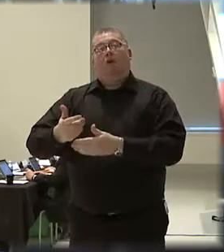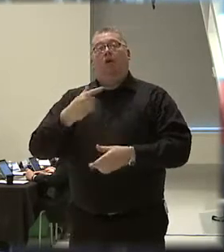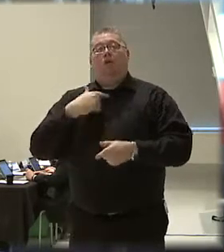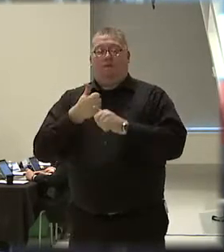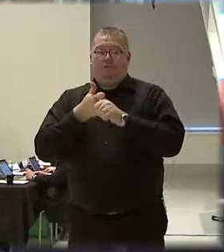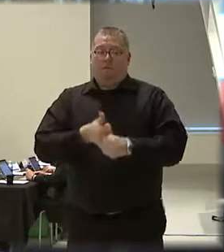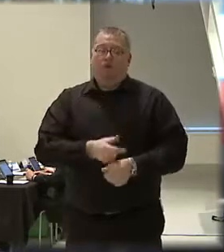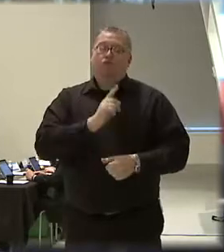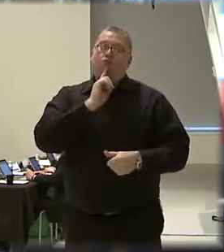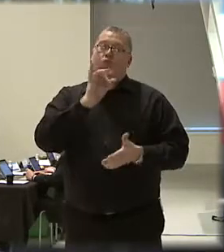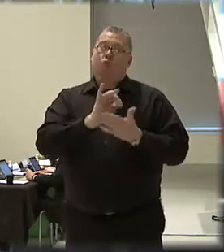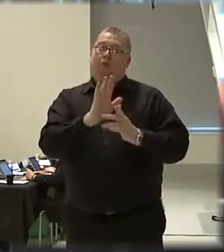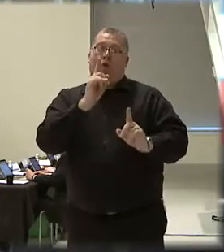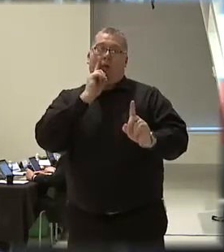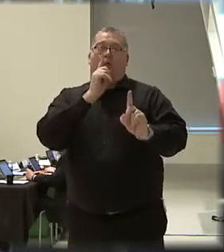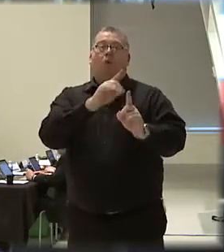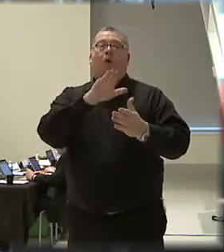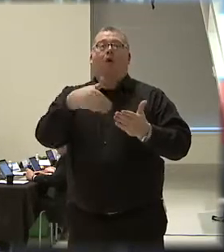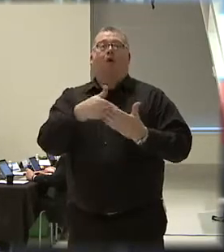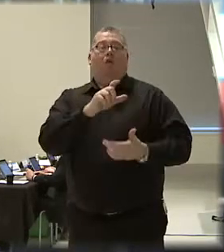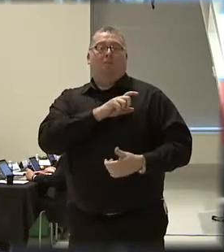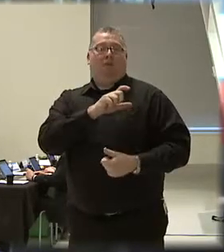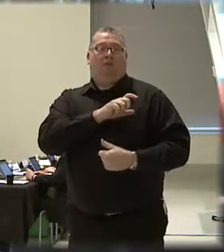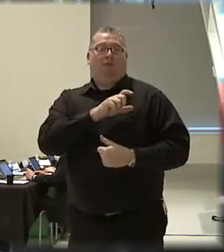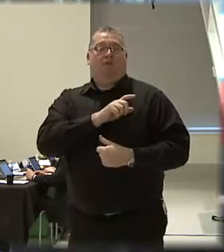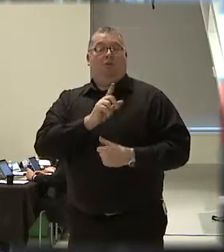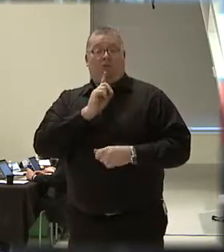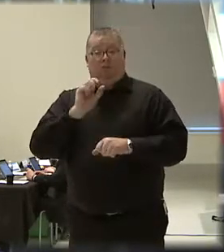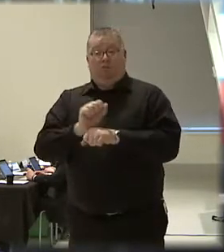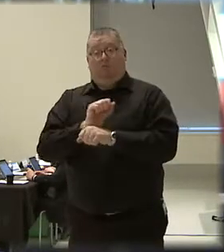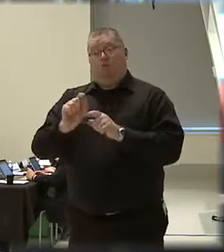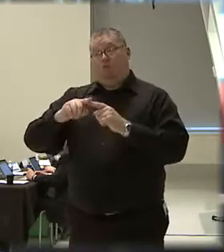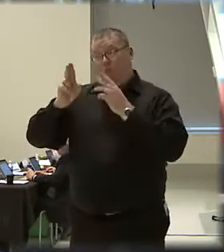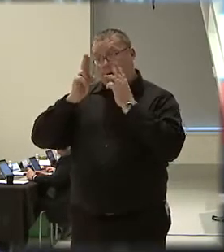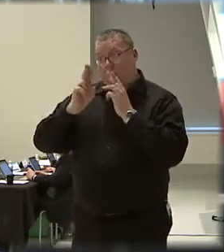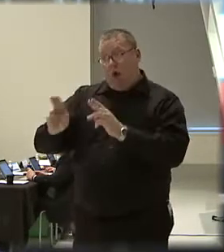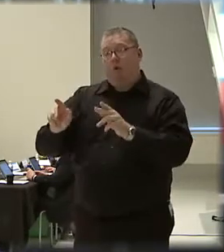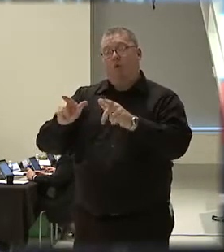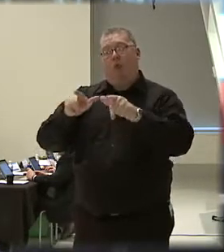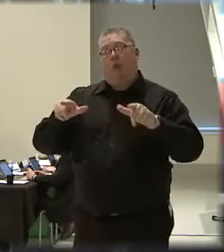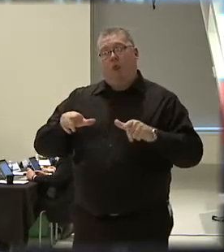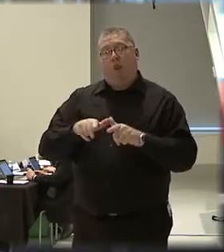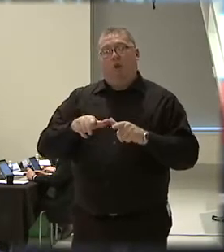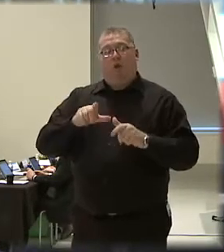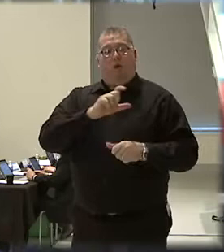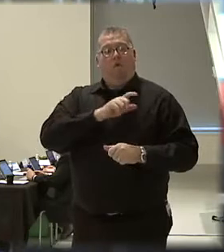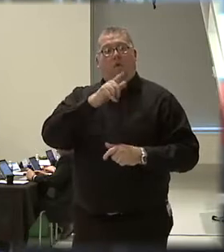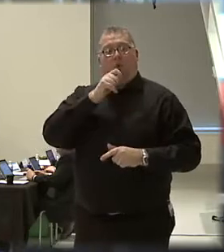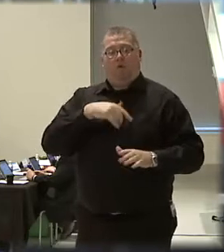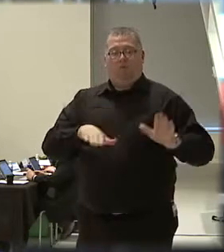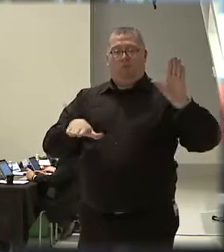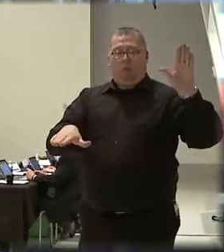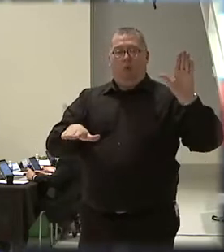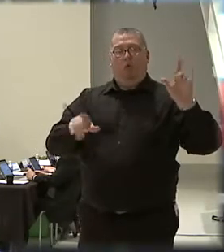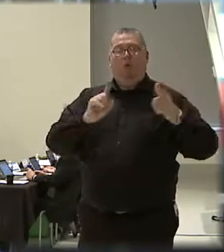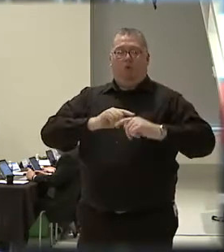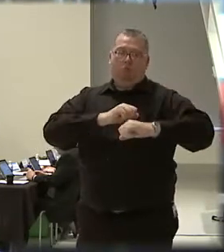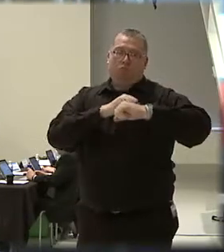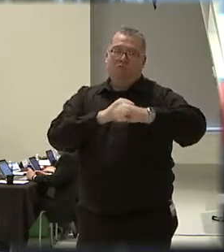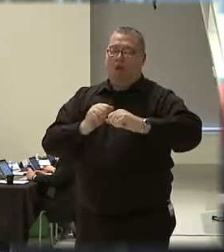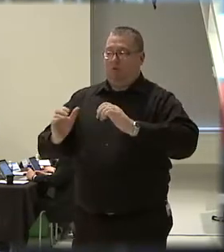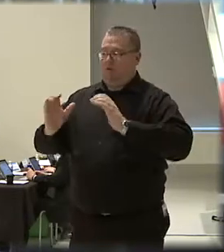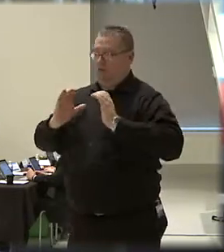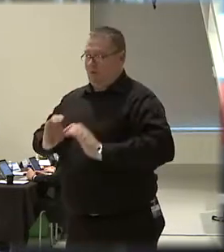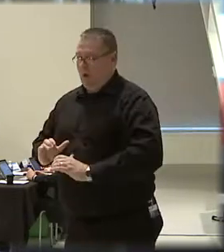to the primary goal of all police officers, which is honoring the oath of office we swore to put the safety of citizens